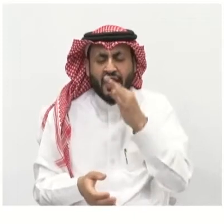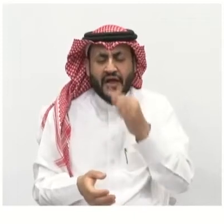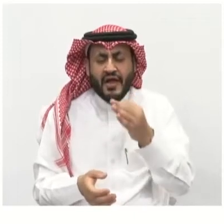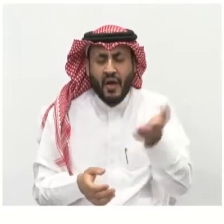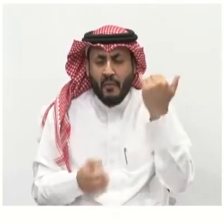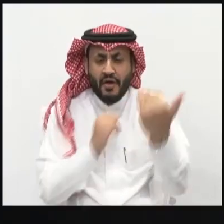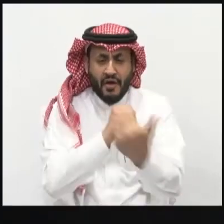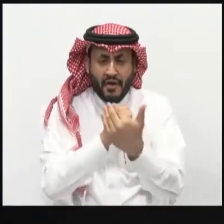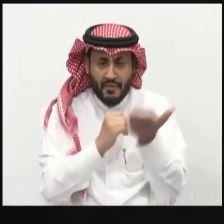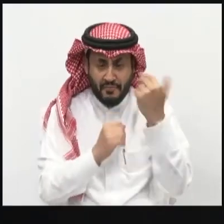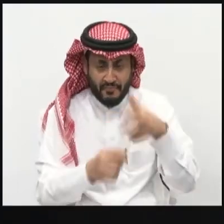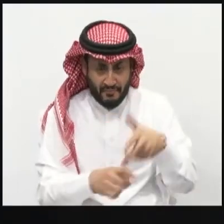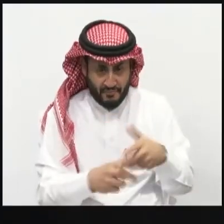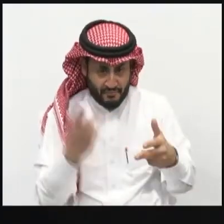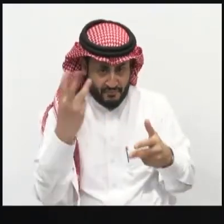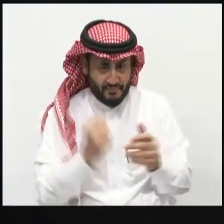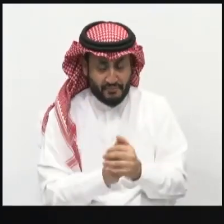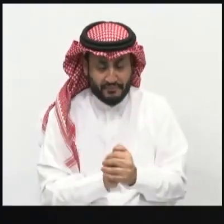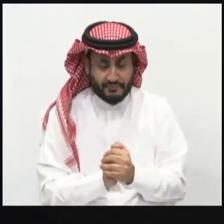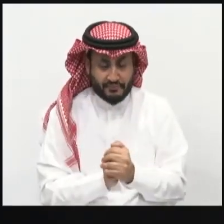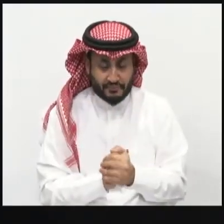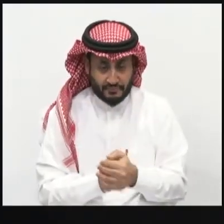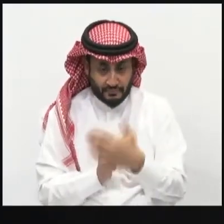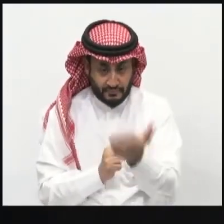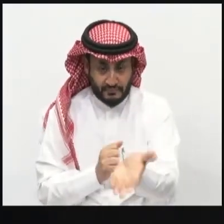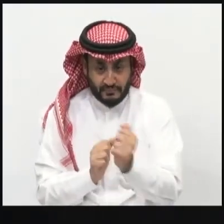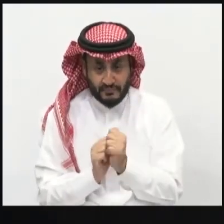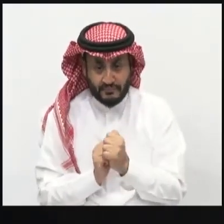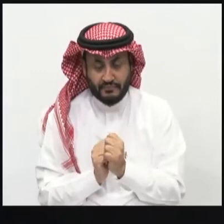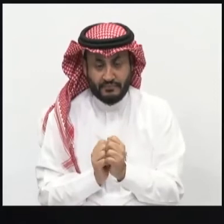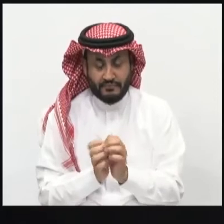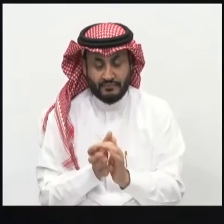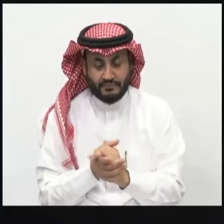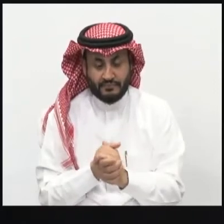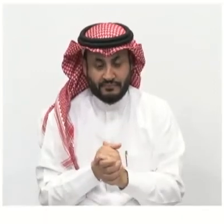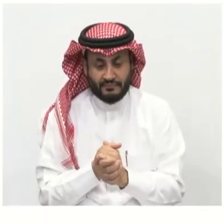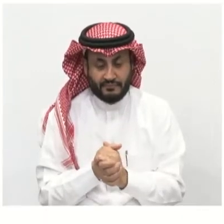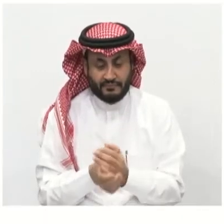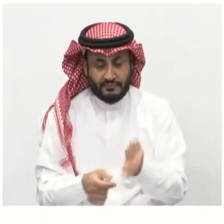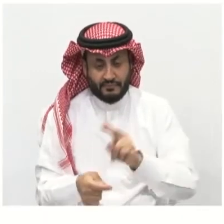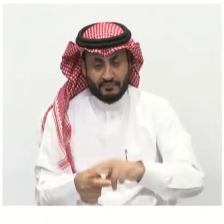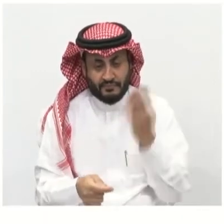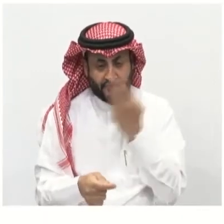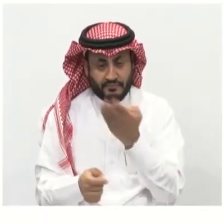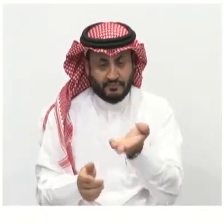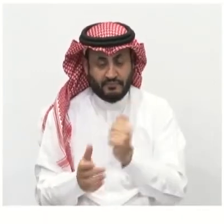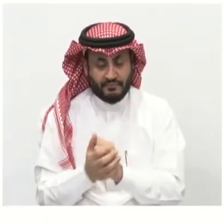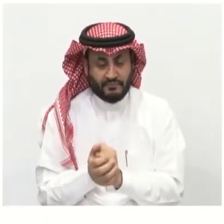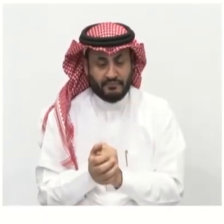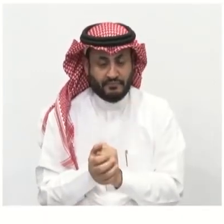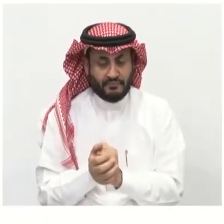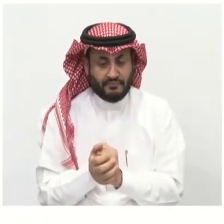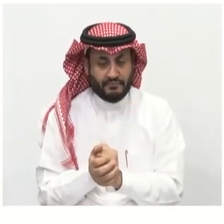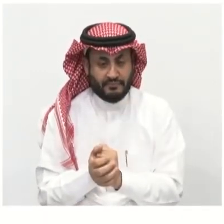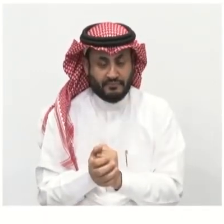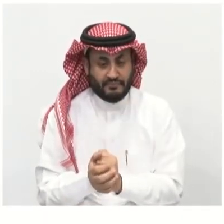together during term 3? Okay, are you ready for this? Okay, let's read this together. This